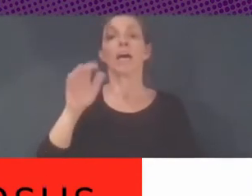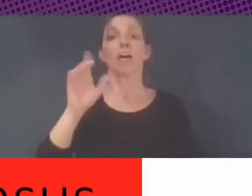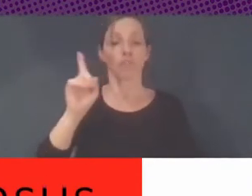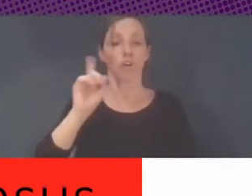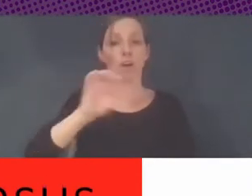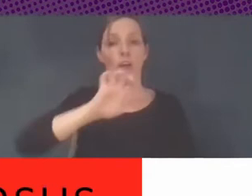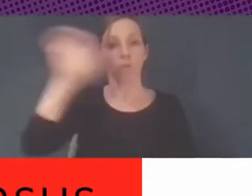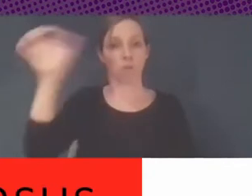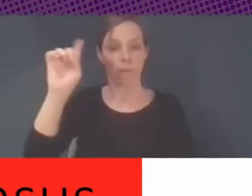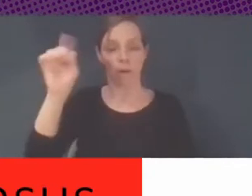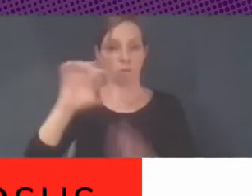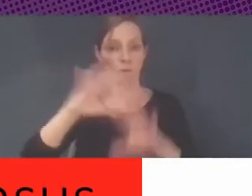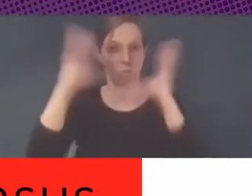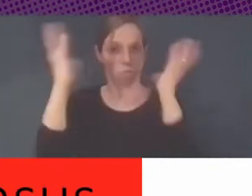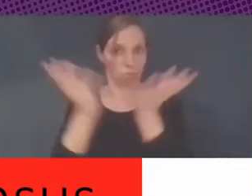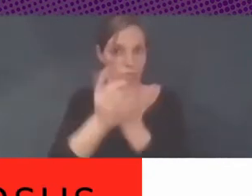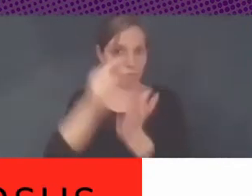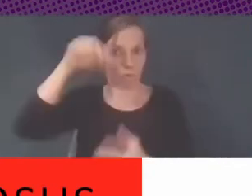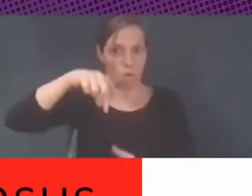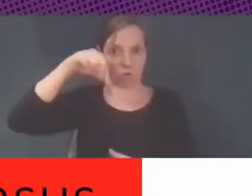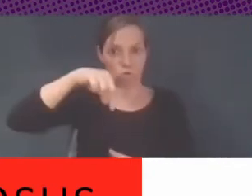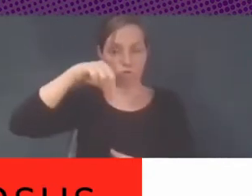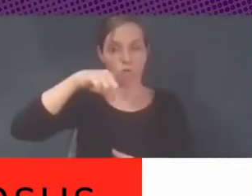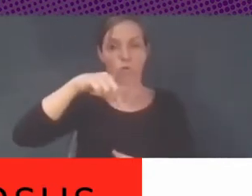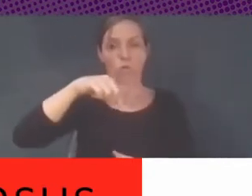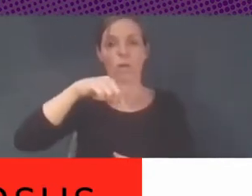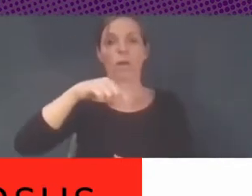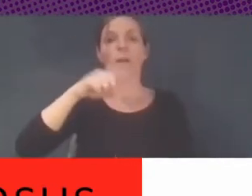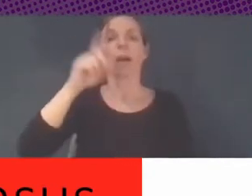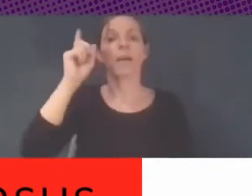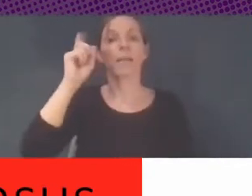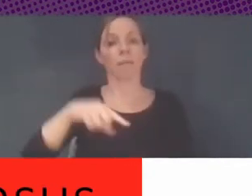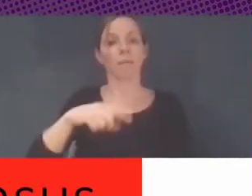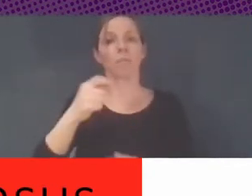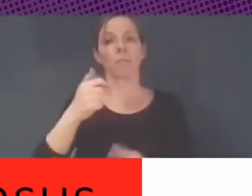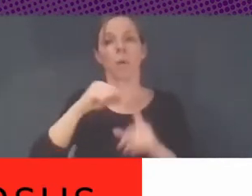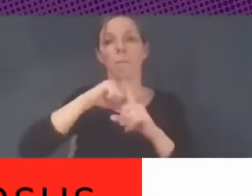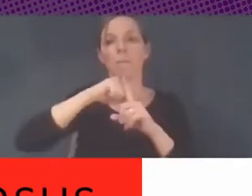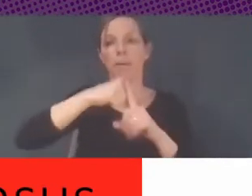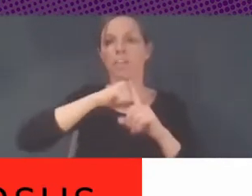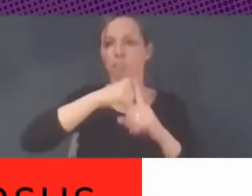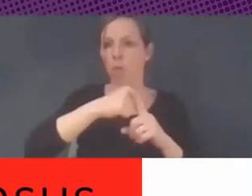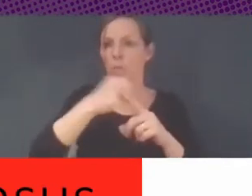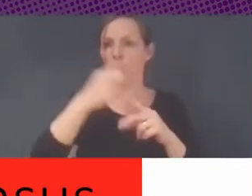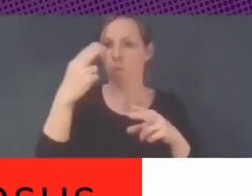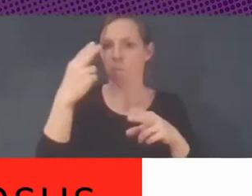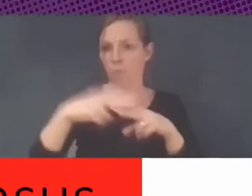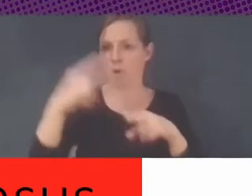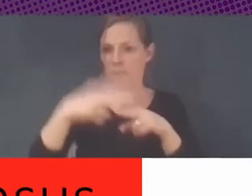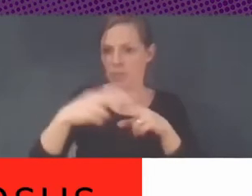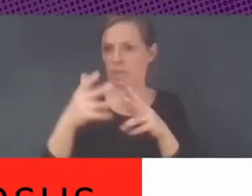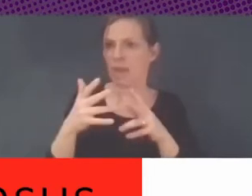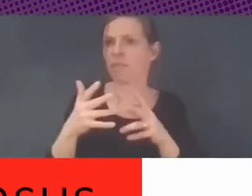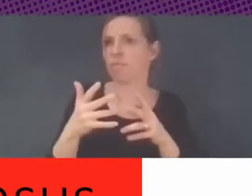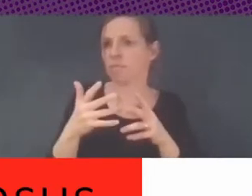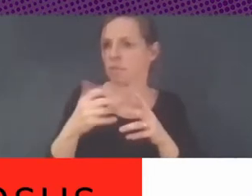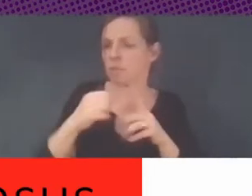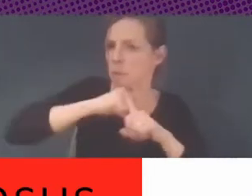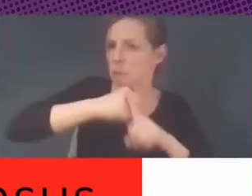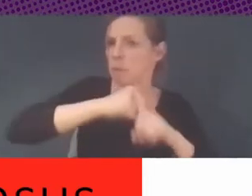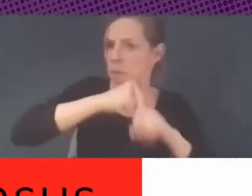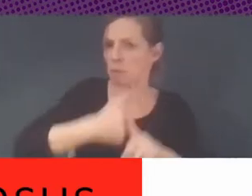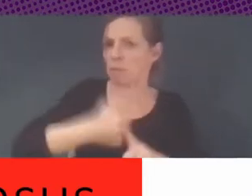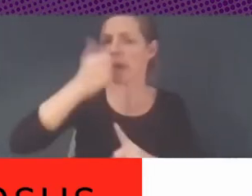us a lot of political pressures on the side of more authoritarian sort of extreme right-wing parties and it has brought